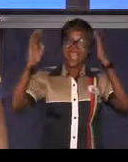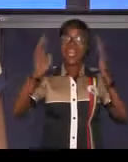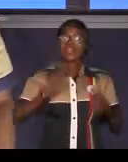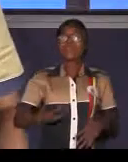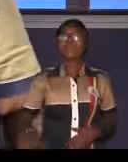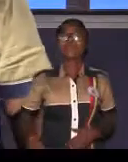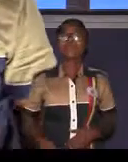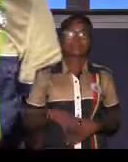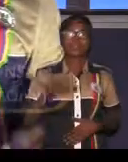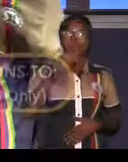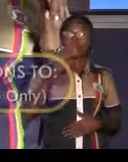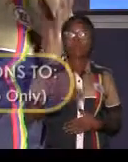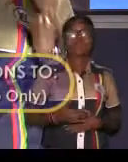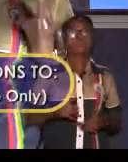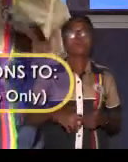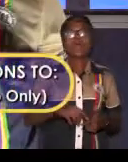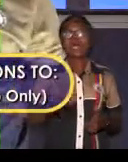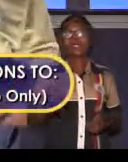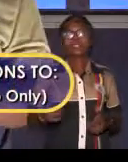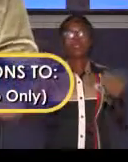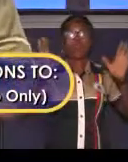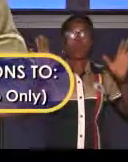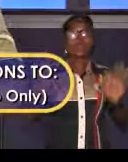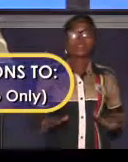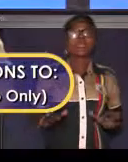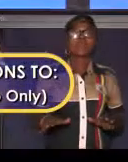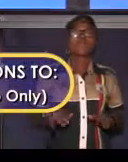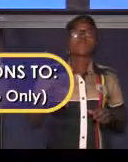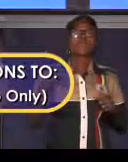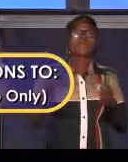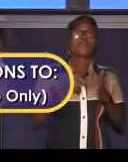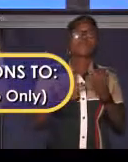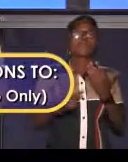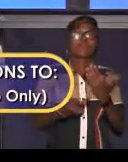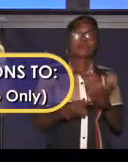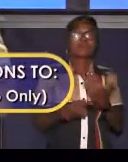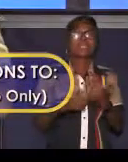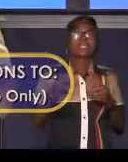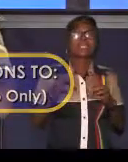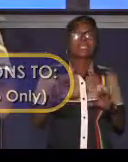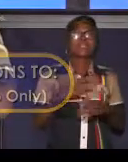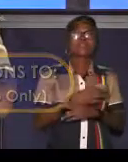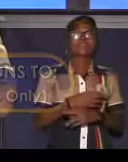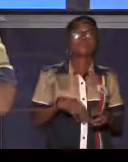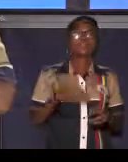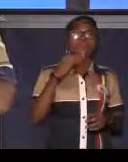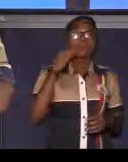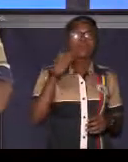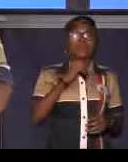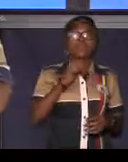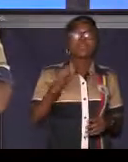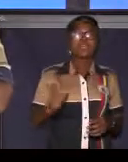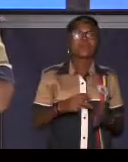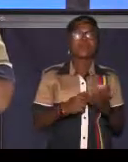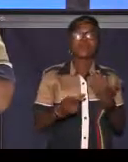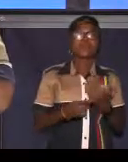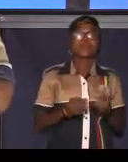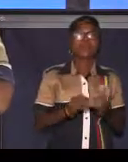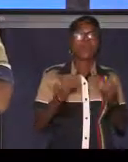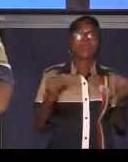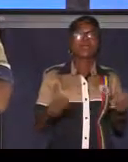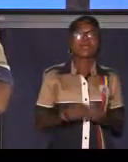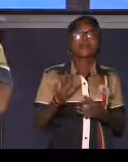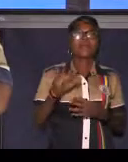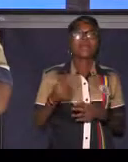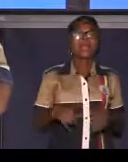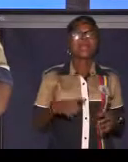Hello pupils, you're welcome to another wonderful edition of your favorite program, The Classroom in Your Home, a program